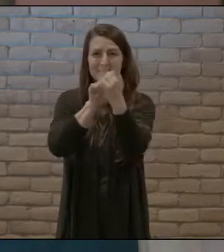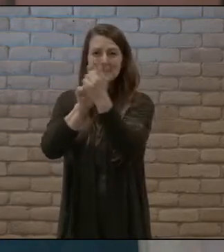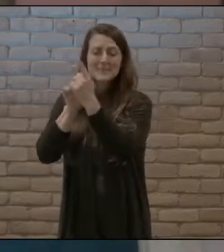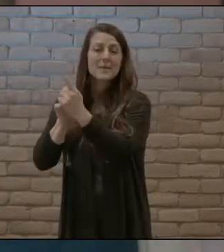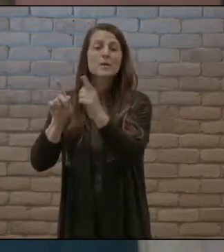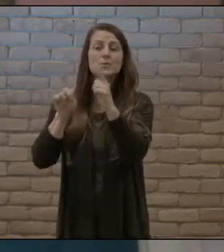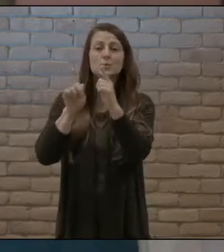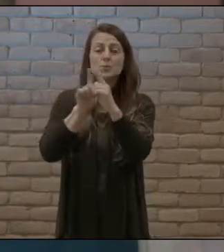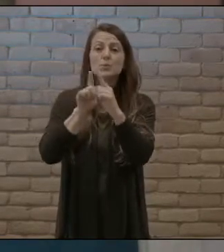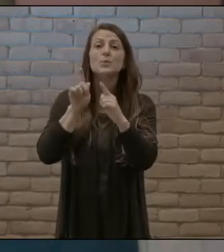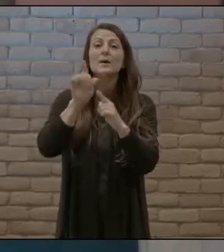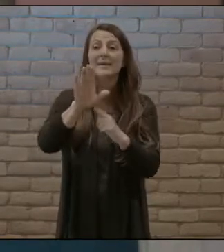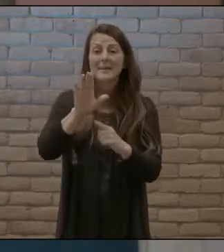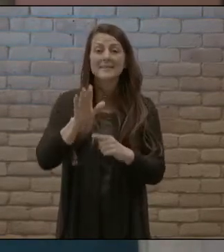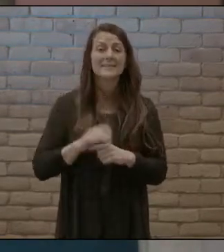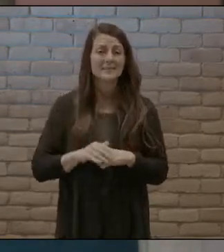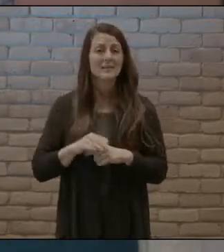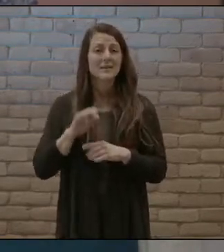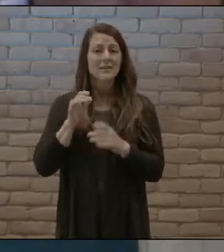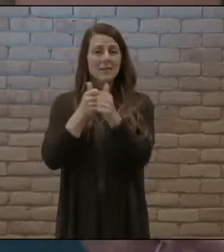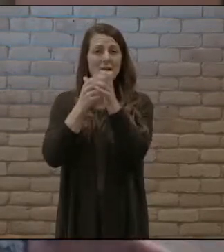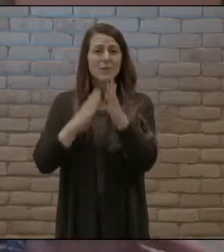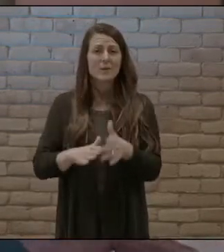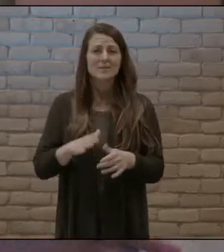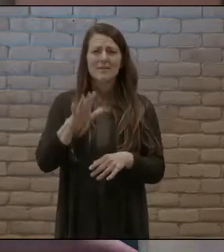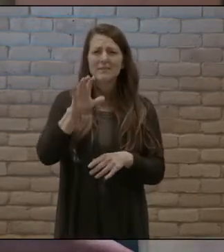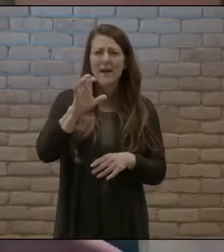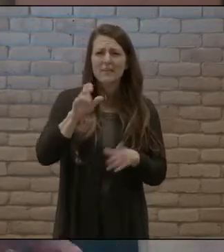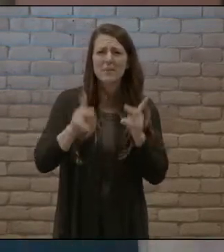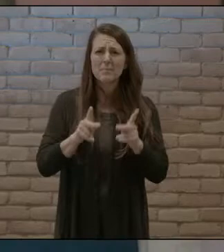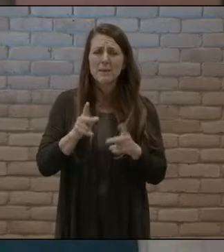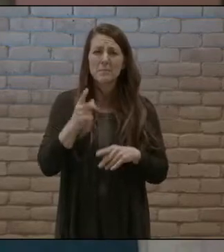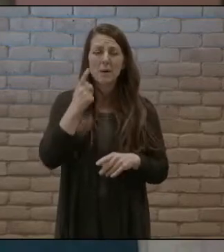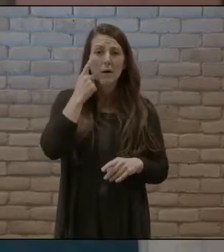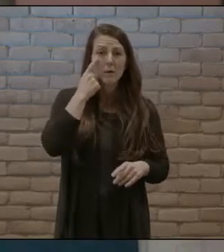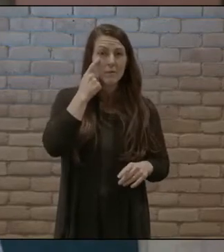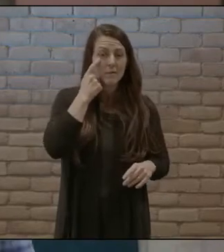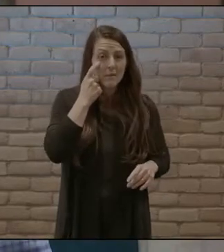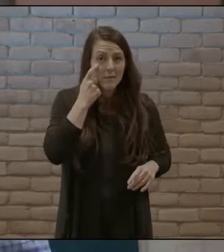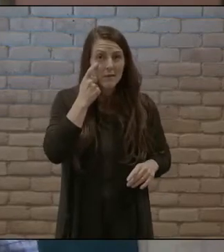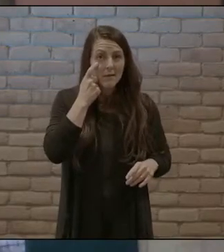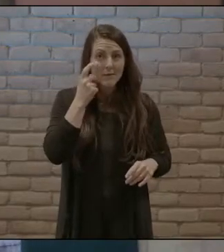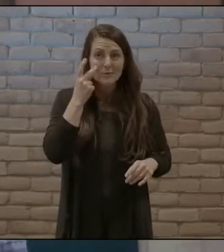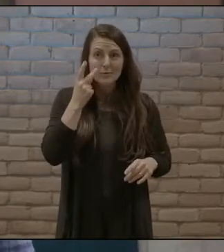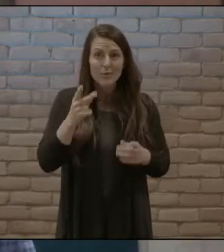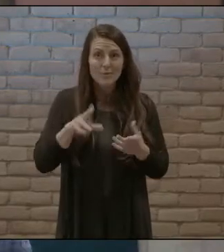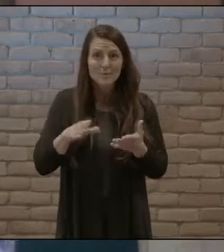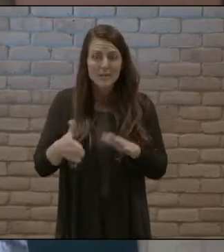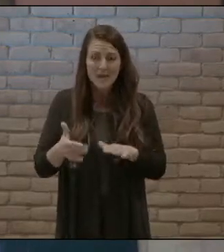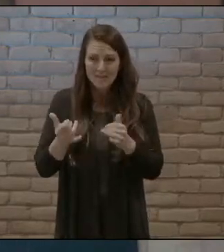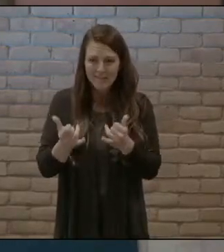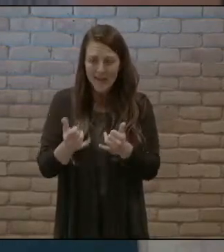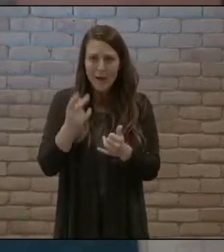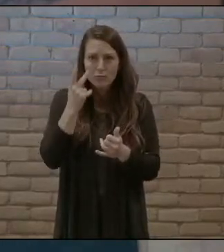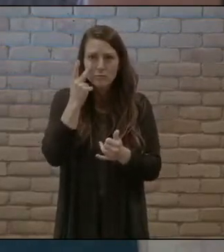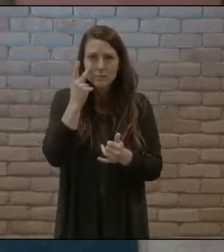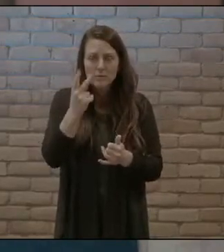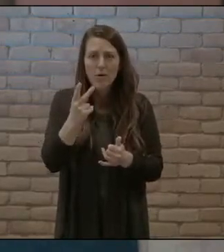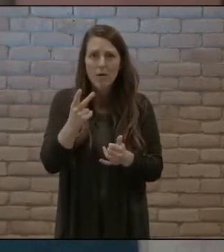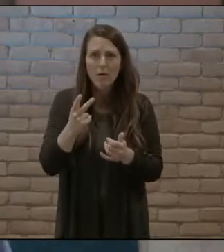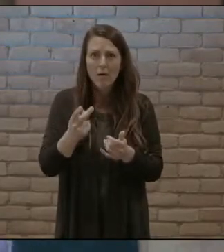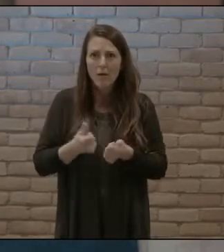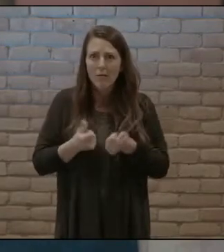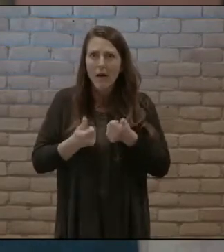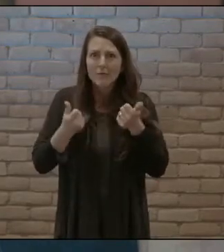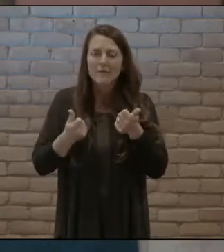more than 500 witnesses who saw Jesus dead and now see him alive again. And after 40 days, he